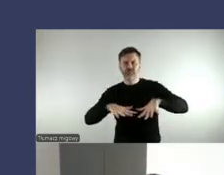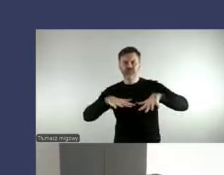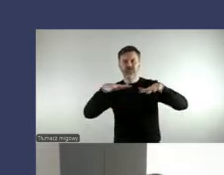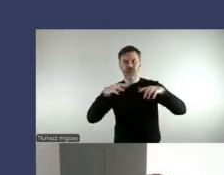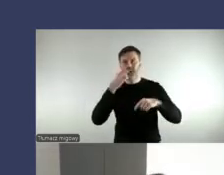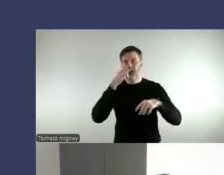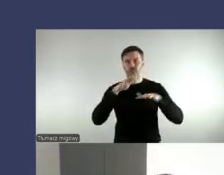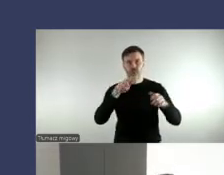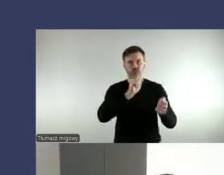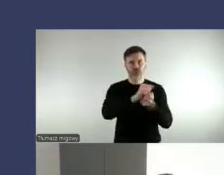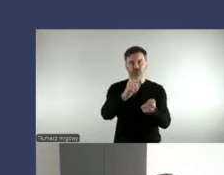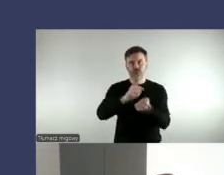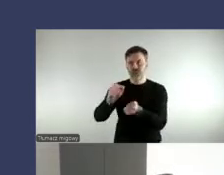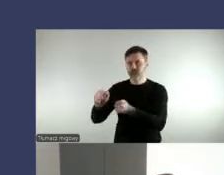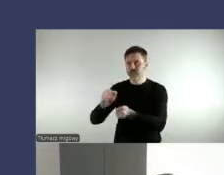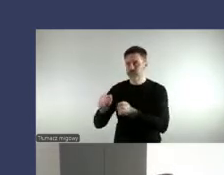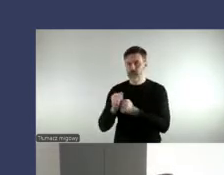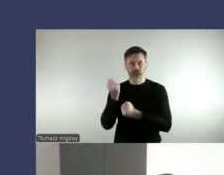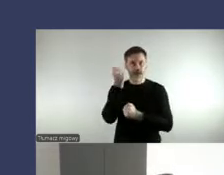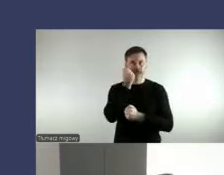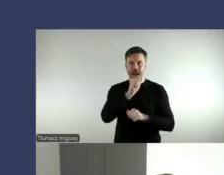spillages, and the amount of